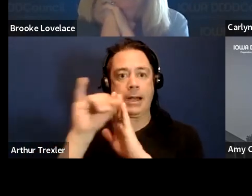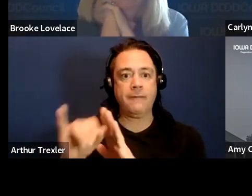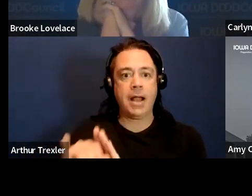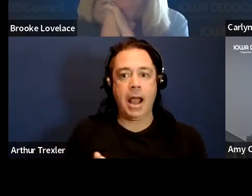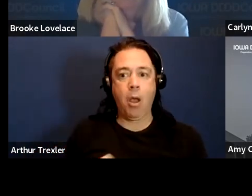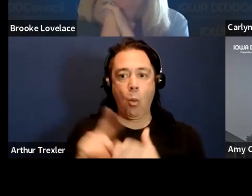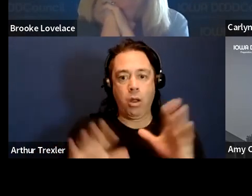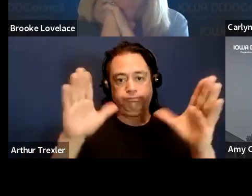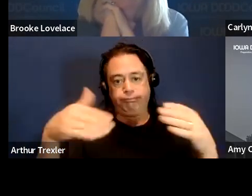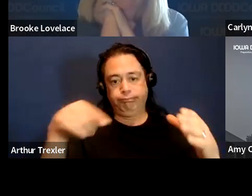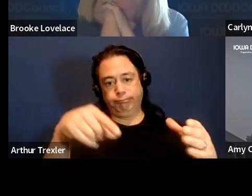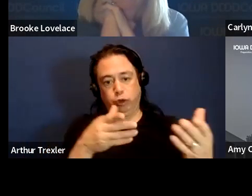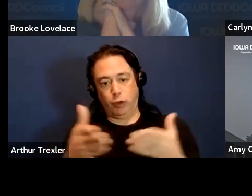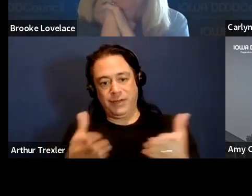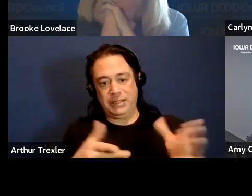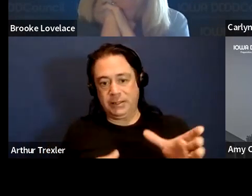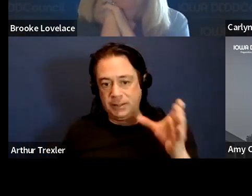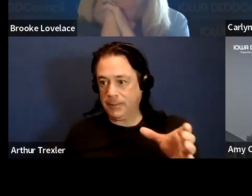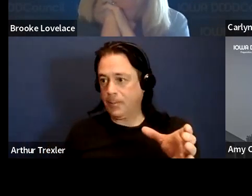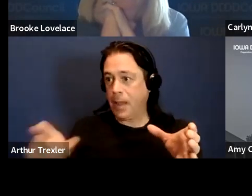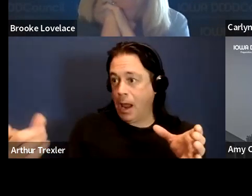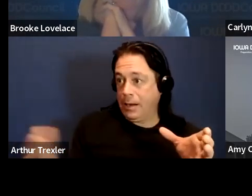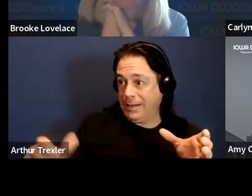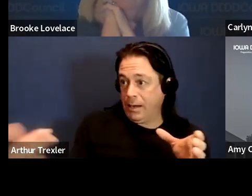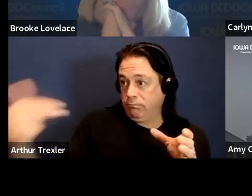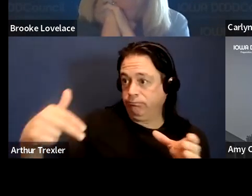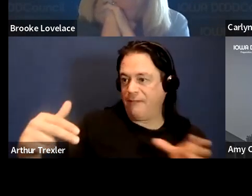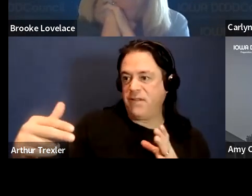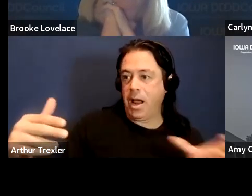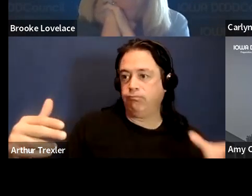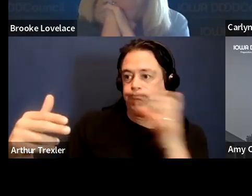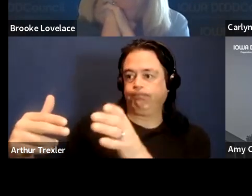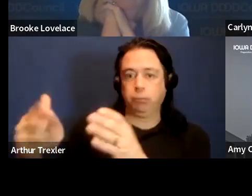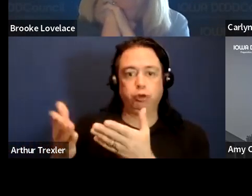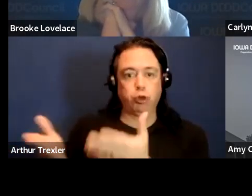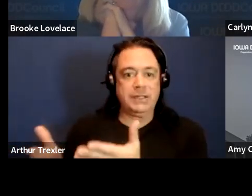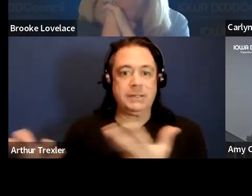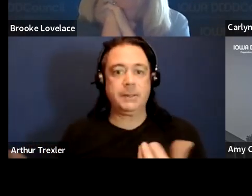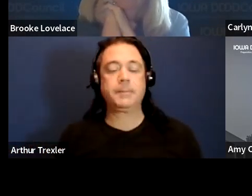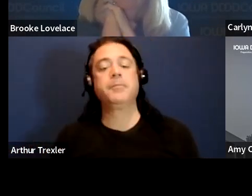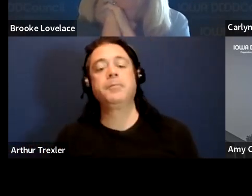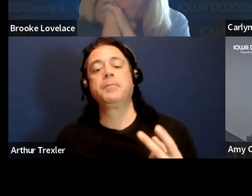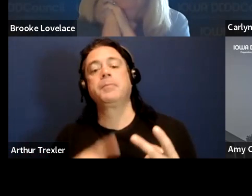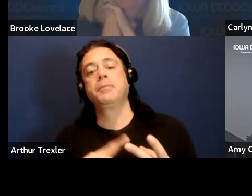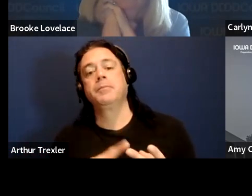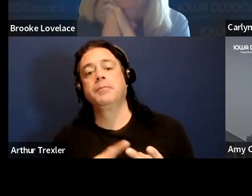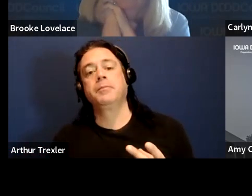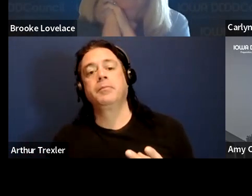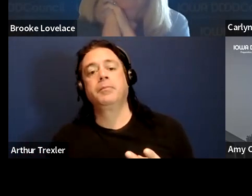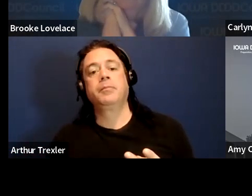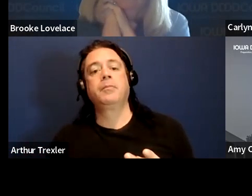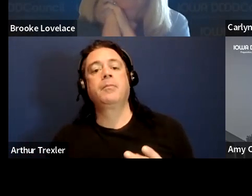of services that people need to remain in the community. The second activity will be conducting a